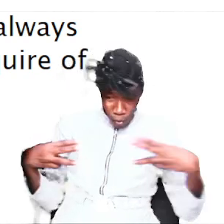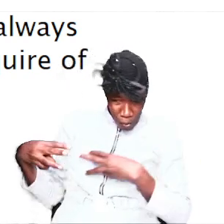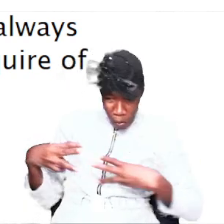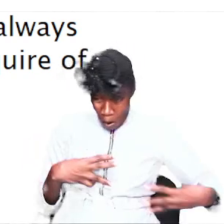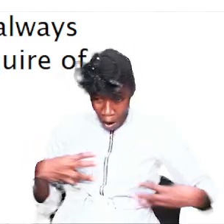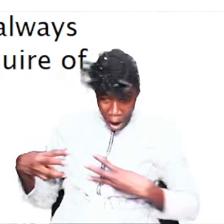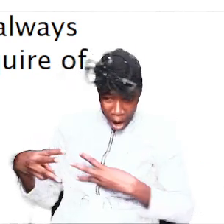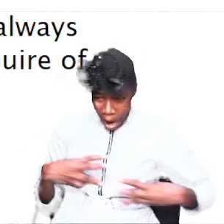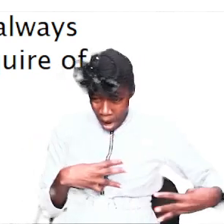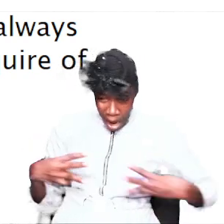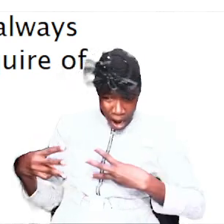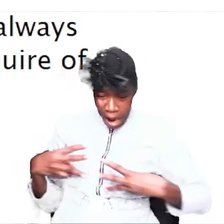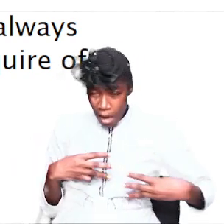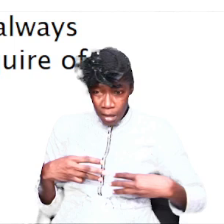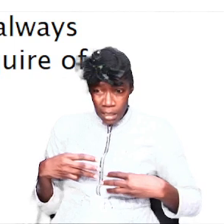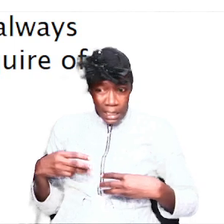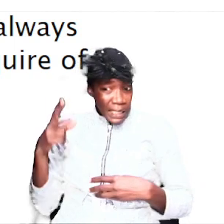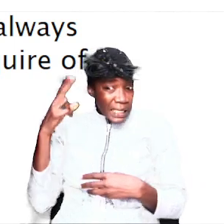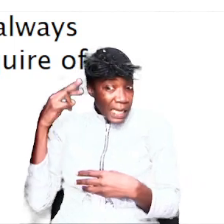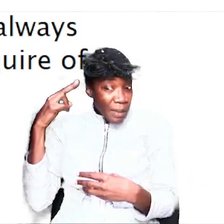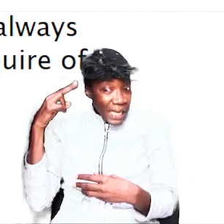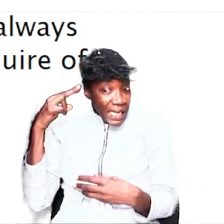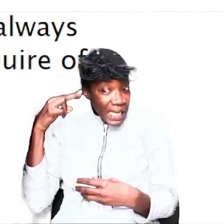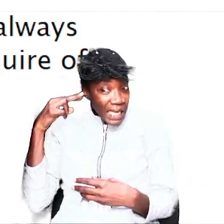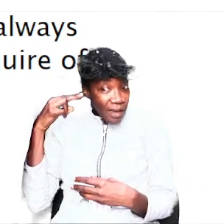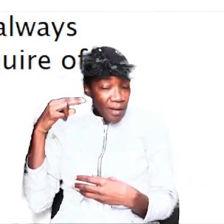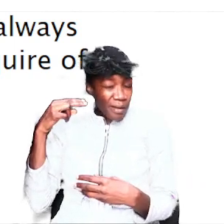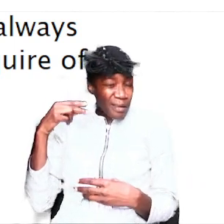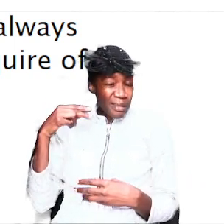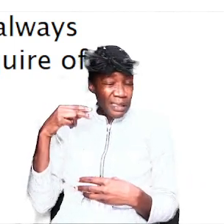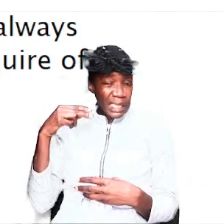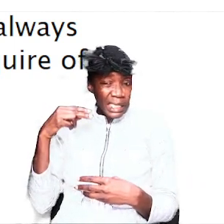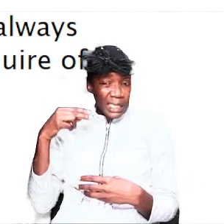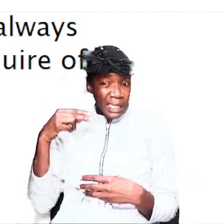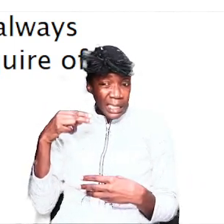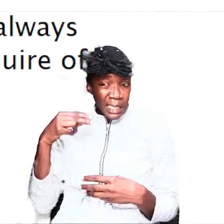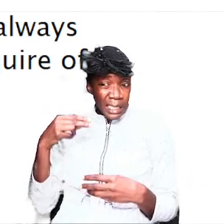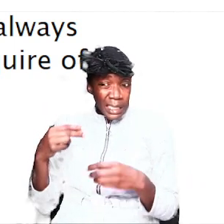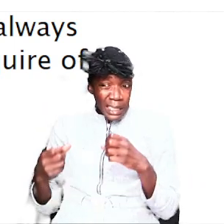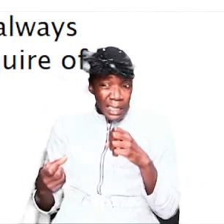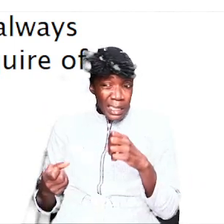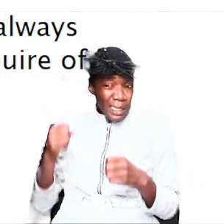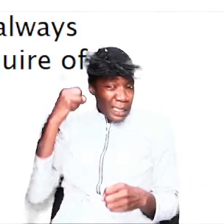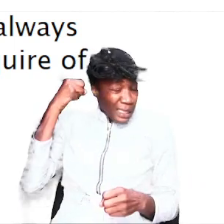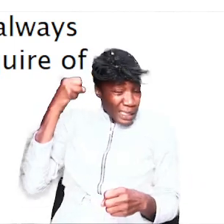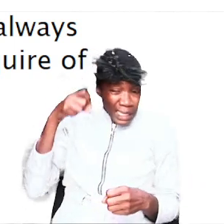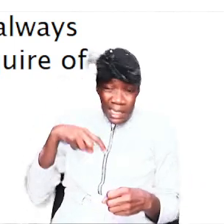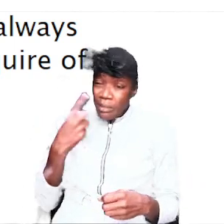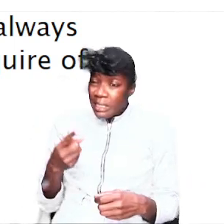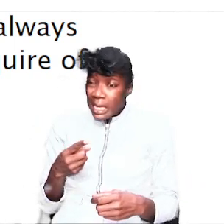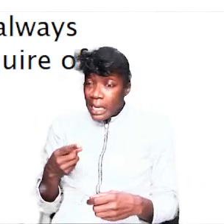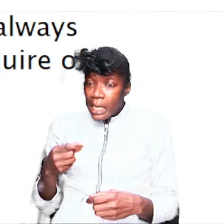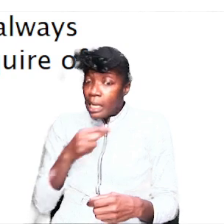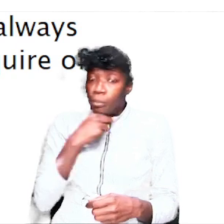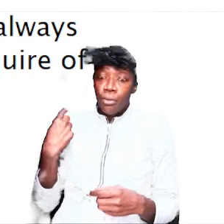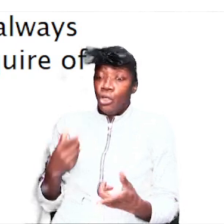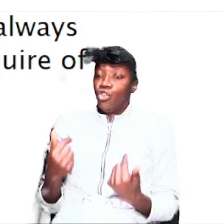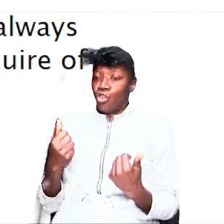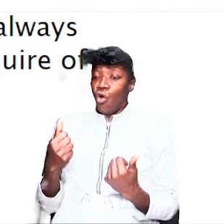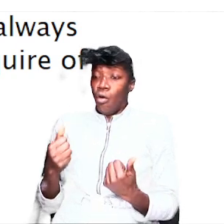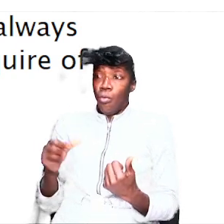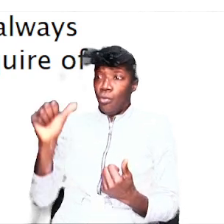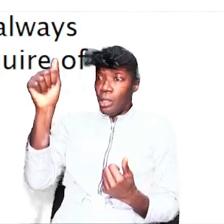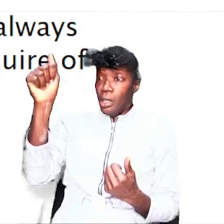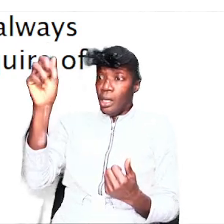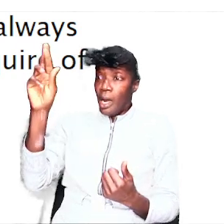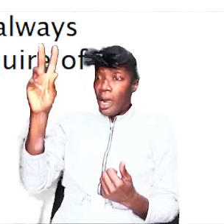Philistine. And, you know, he wondered what was happening. He said, priest, come with the ark and let me